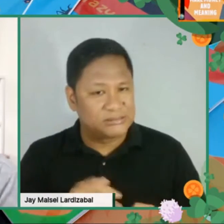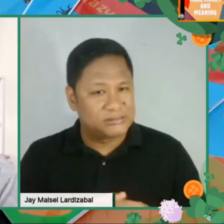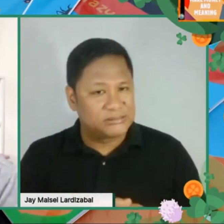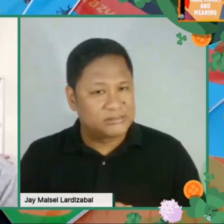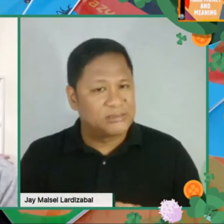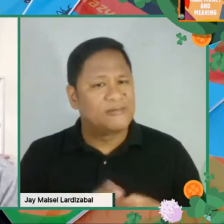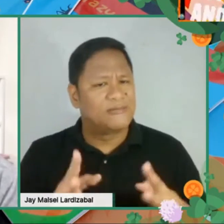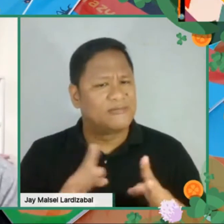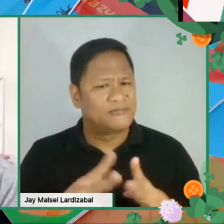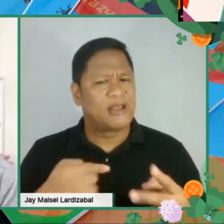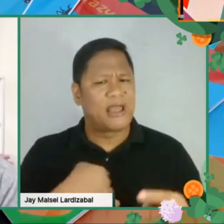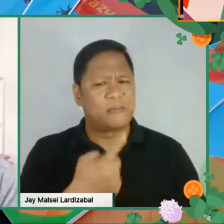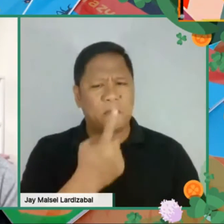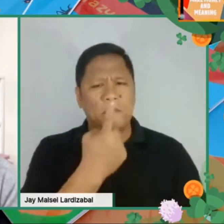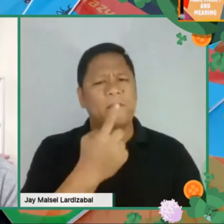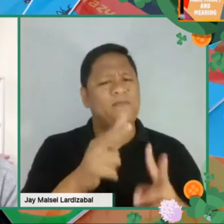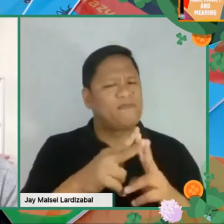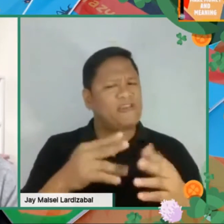solitary person.